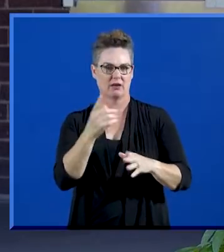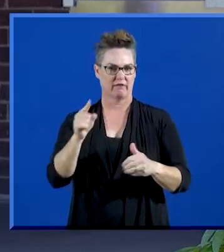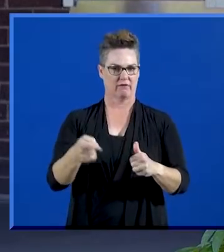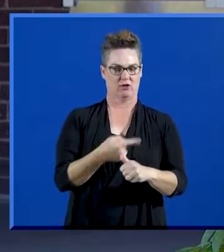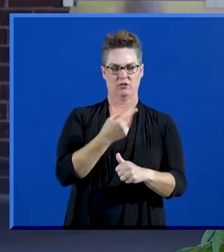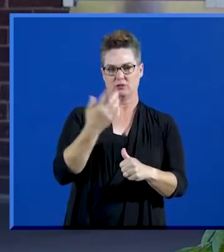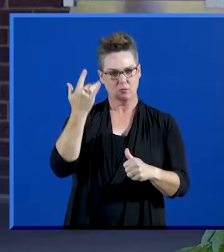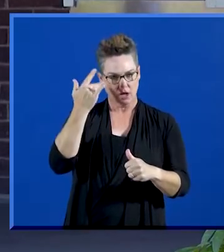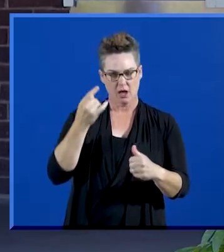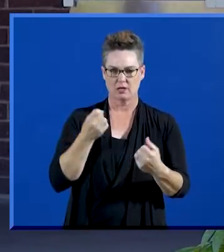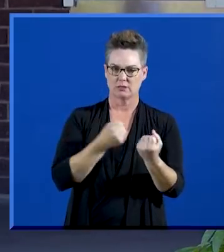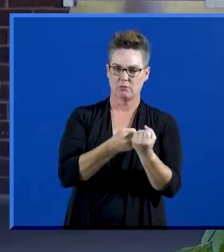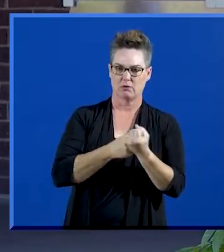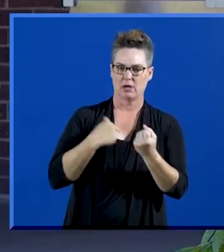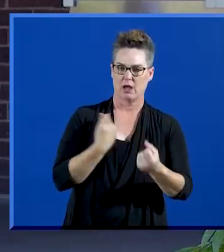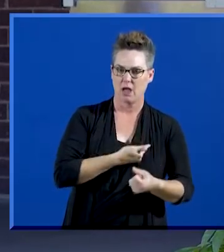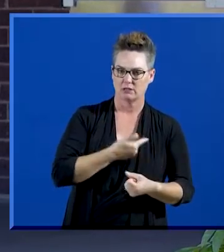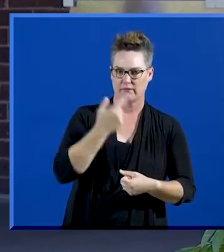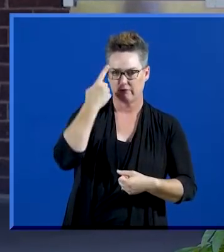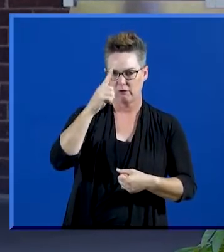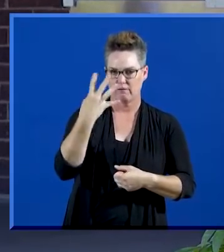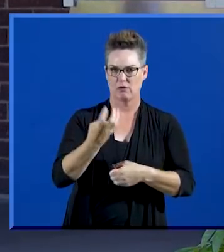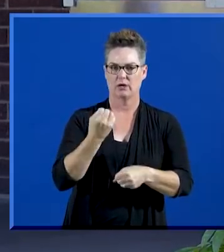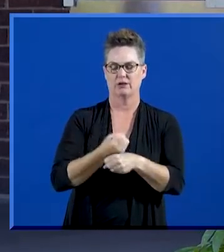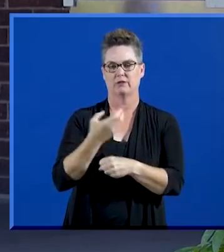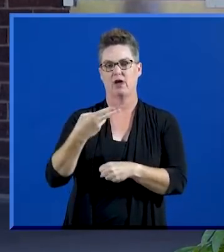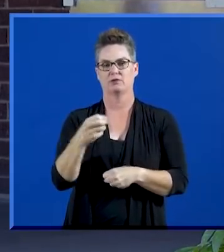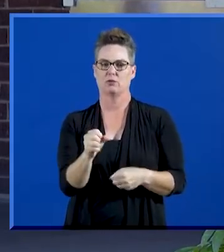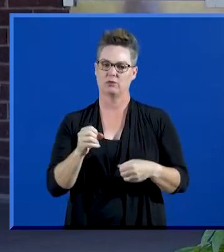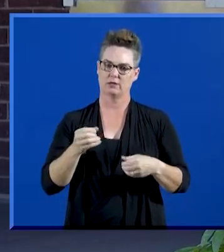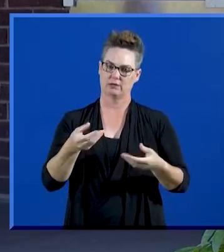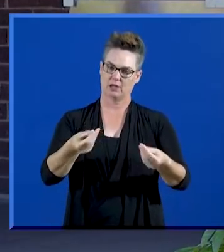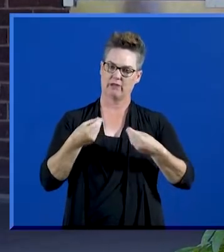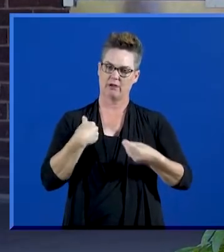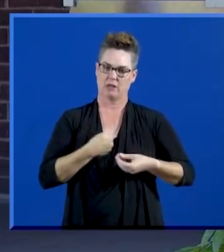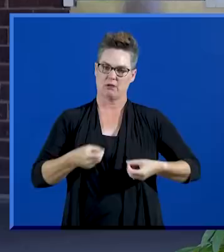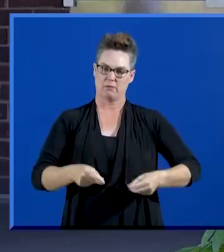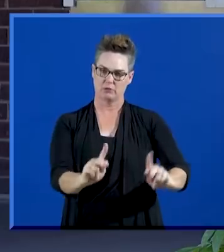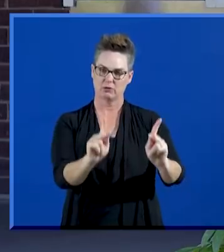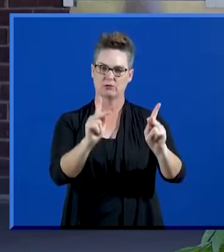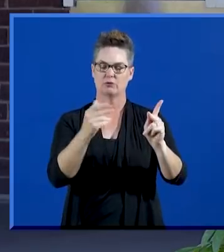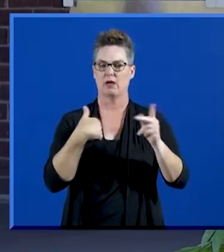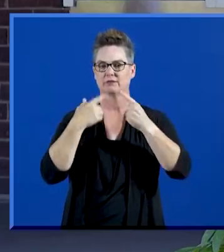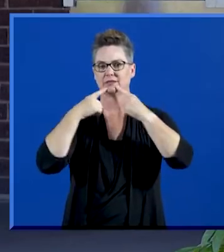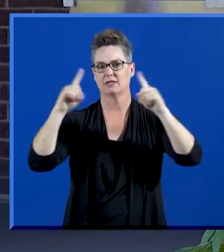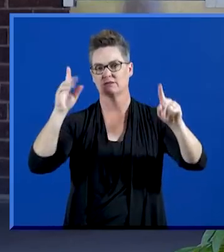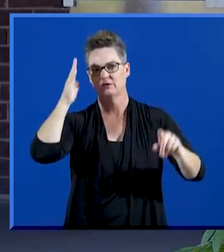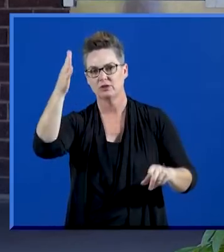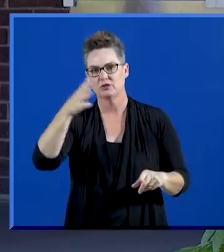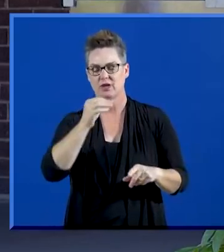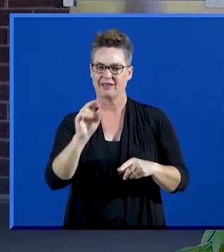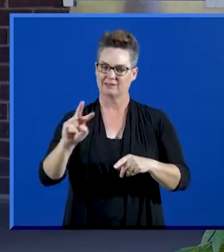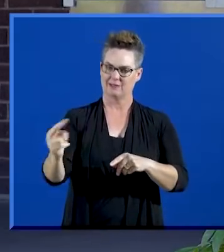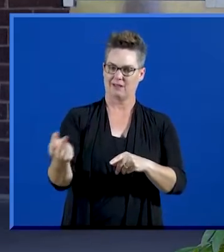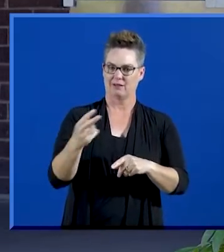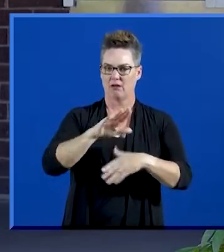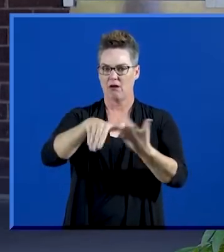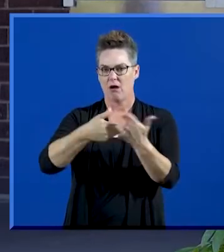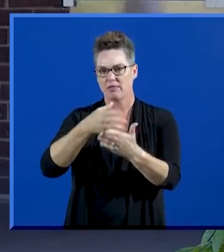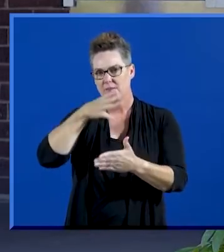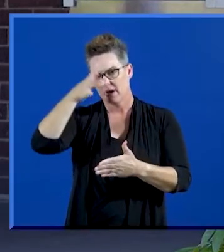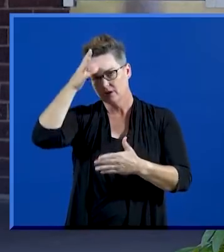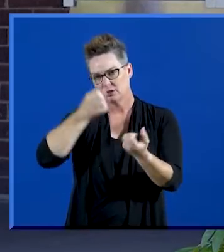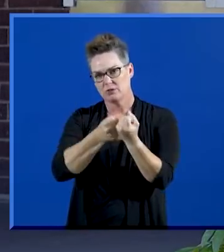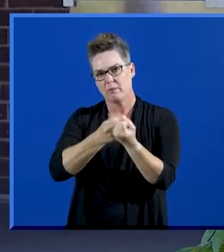guardians, first for supporting us these 4 years of high school and giving us the opportunity to have a successful future, and secondly, to all